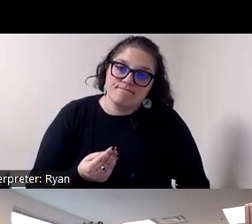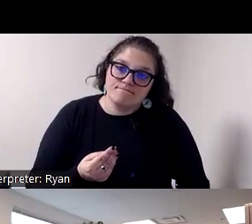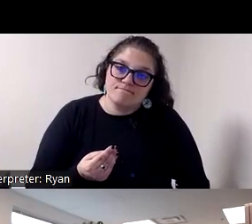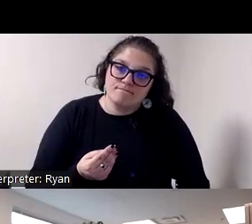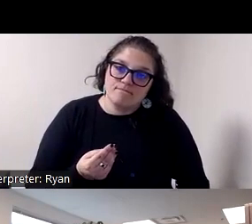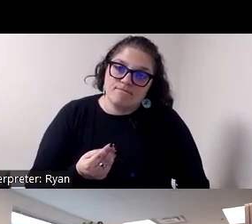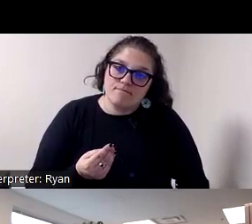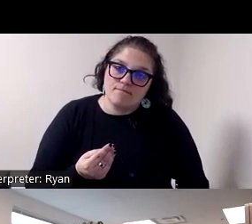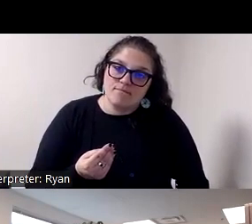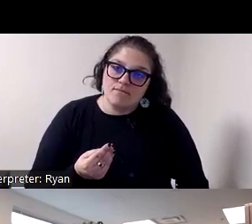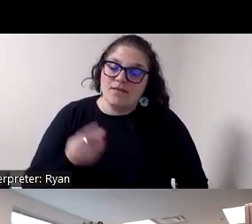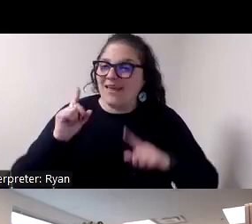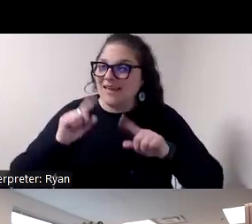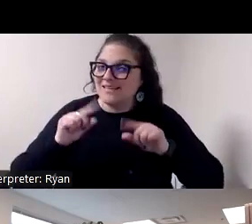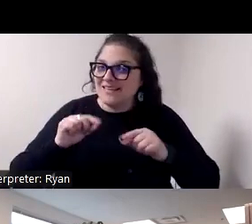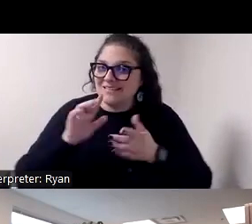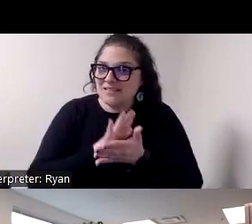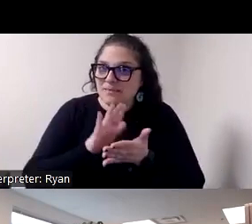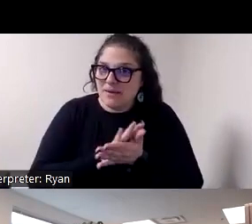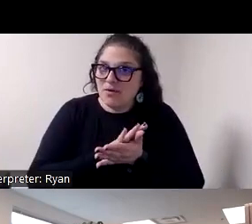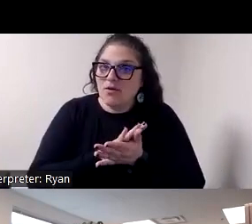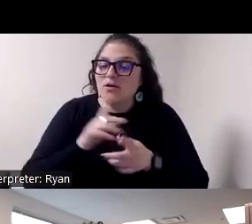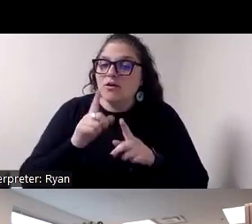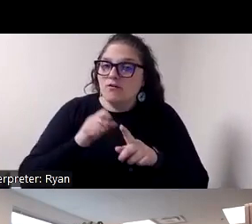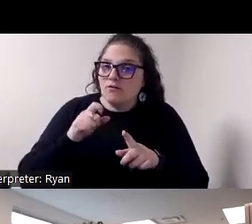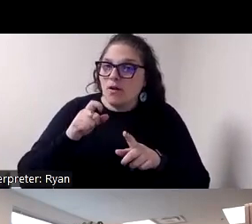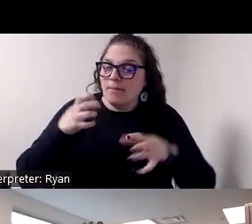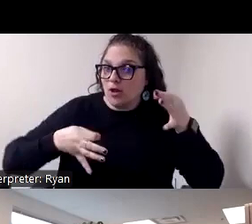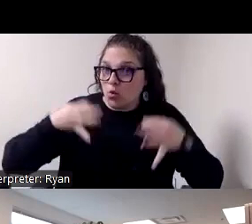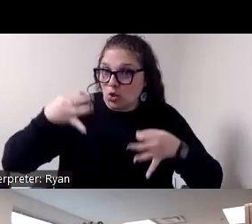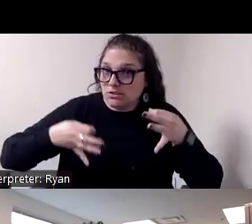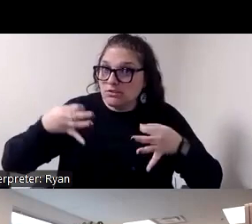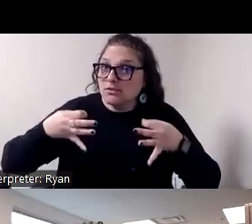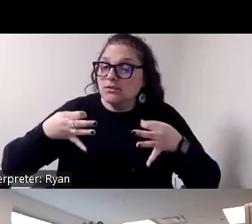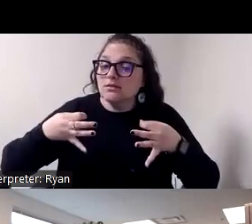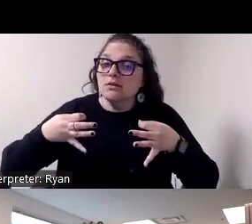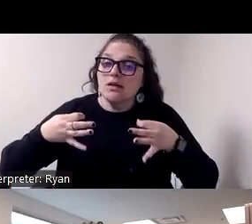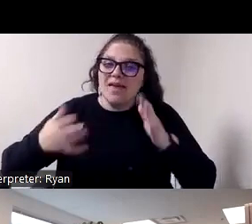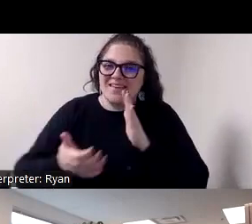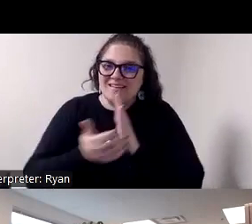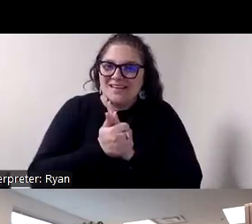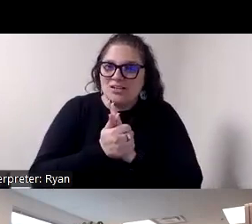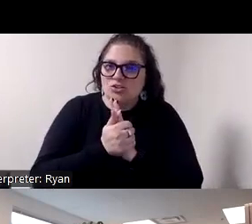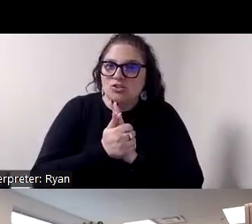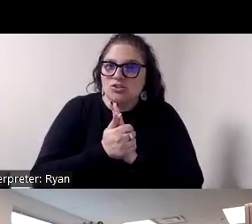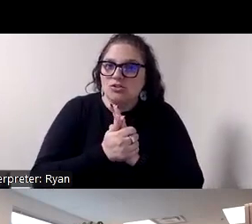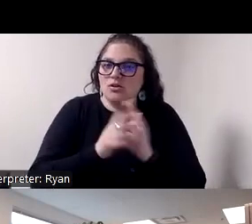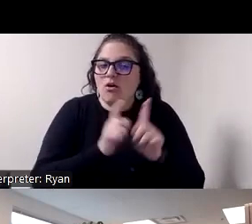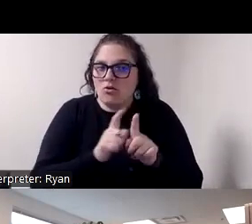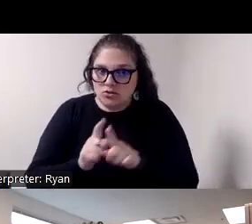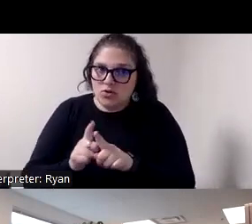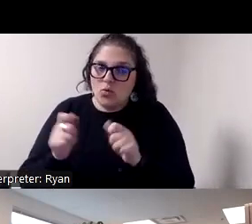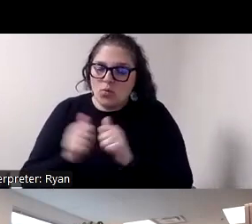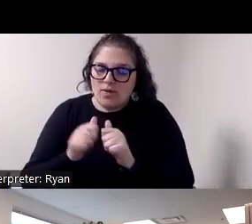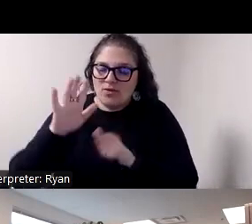basically kind of like an attendance slip from the clerk of the court and attach that as well with